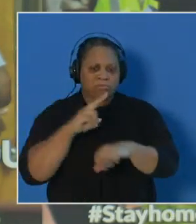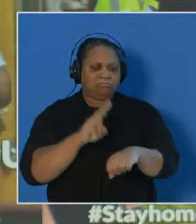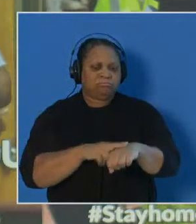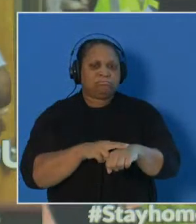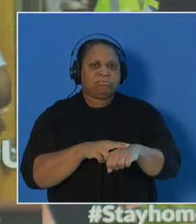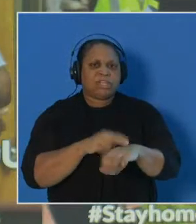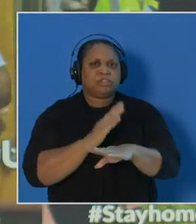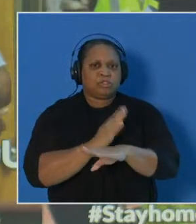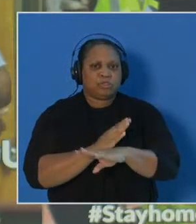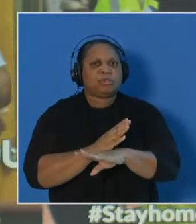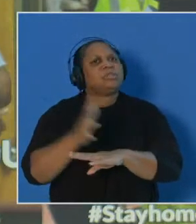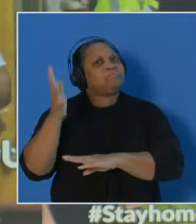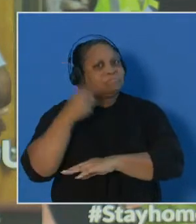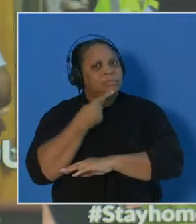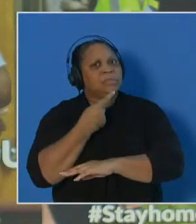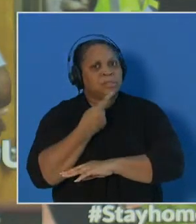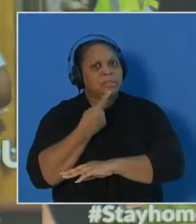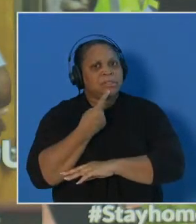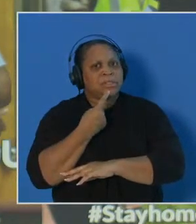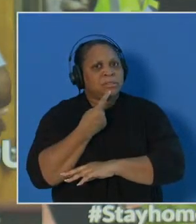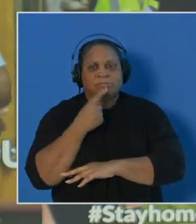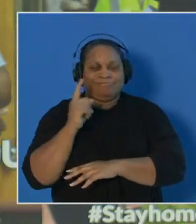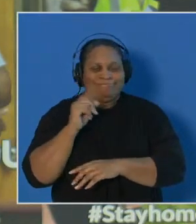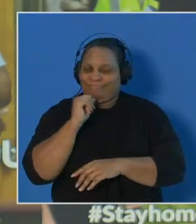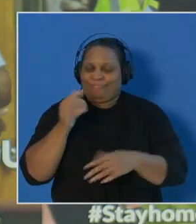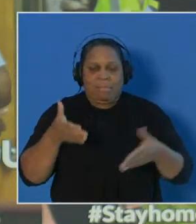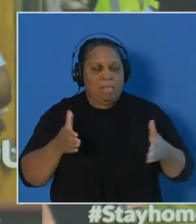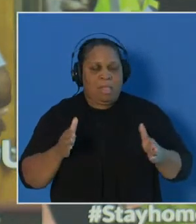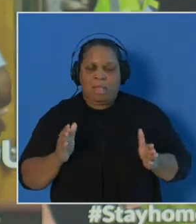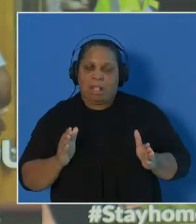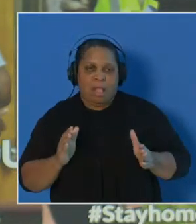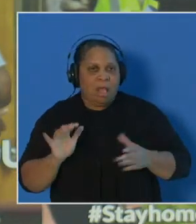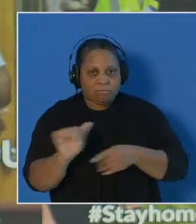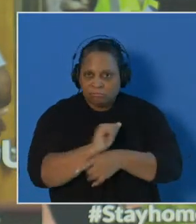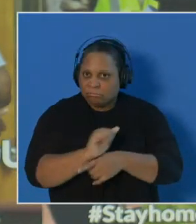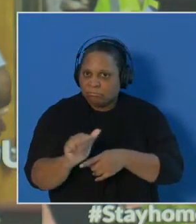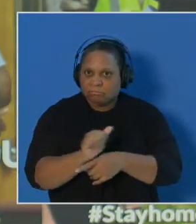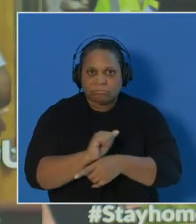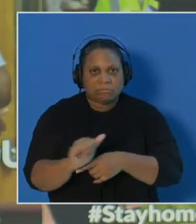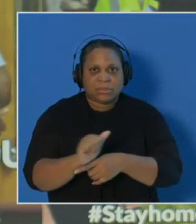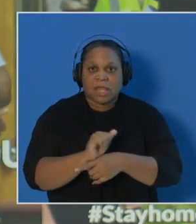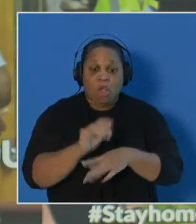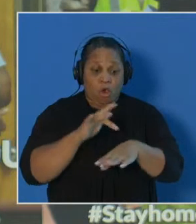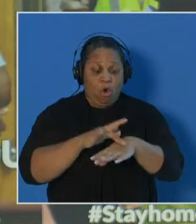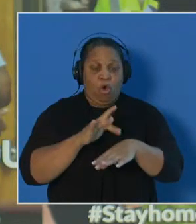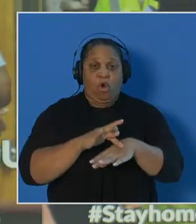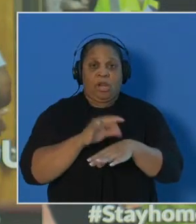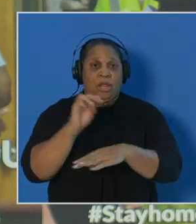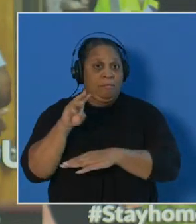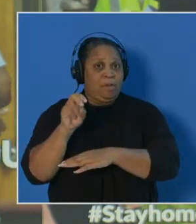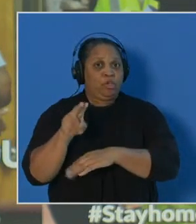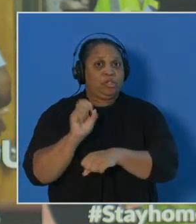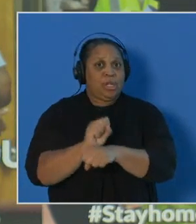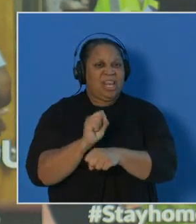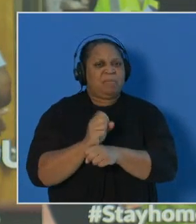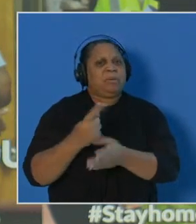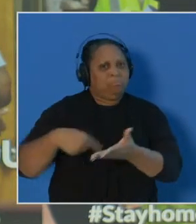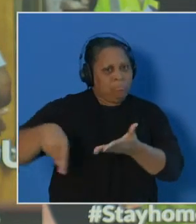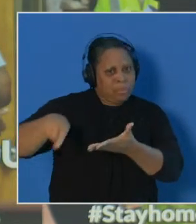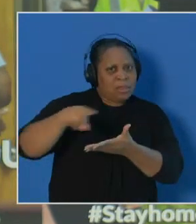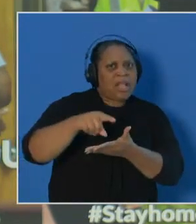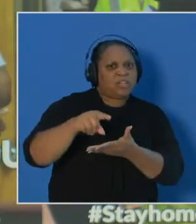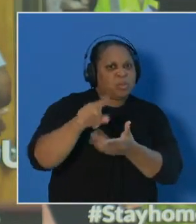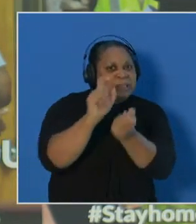has previously stated that this practice cannot be allowed. And as I had stated earlier, the Minister of Labor will be here next week